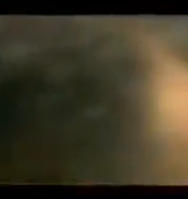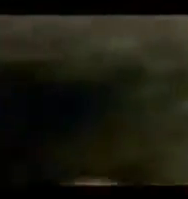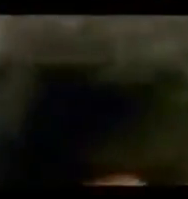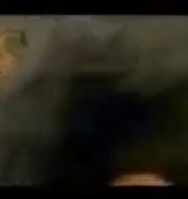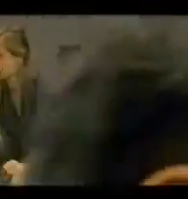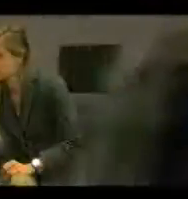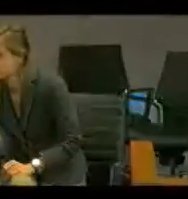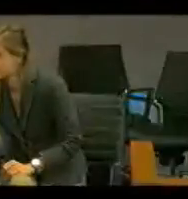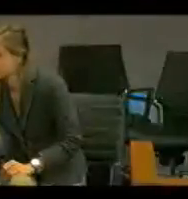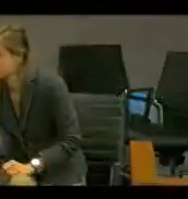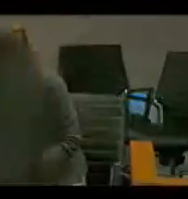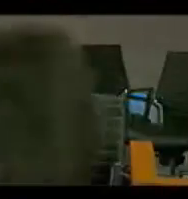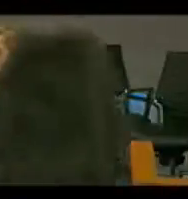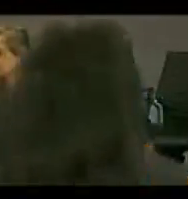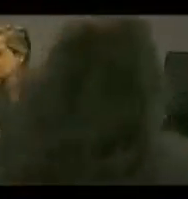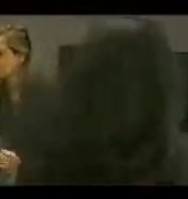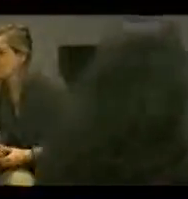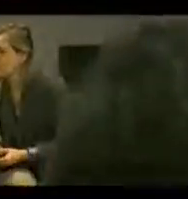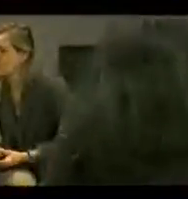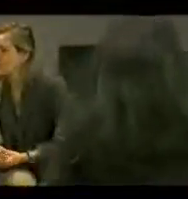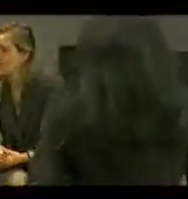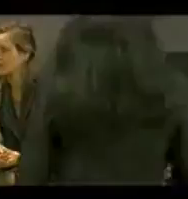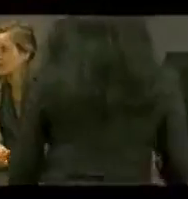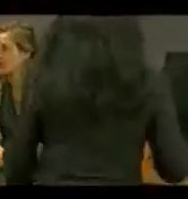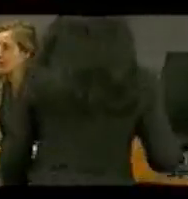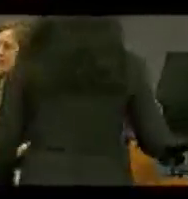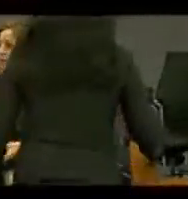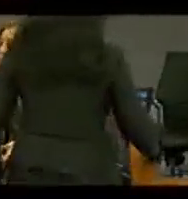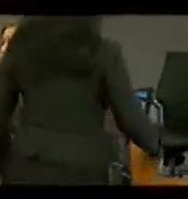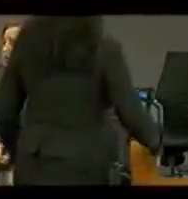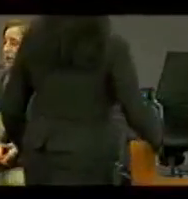Turn off my phone. Oh, yeah.